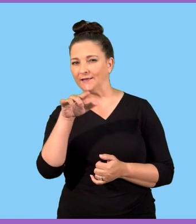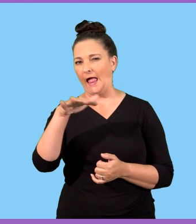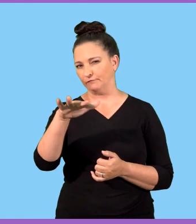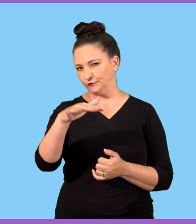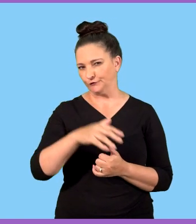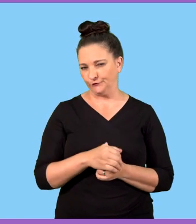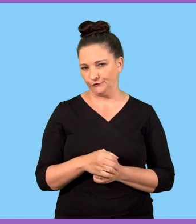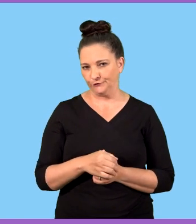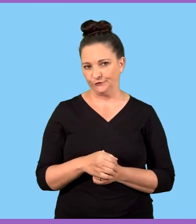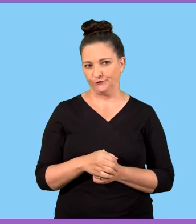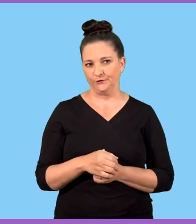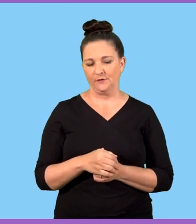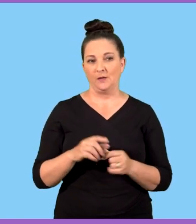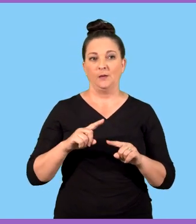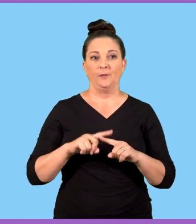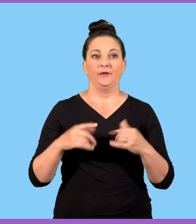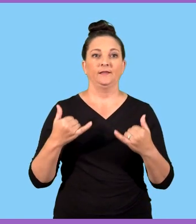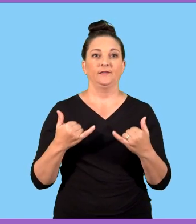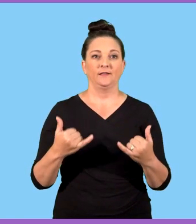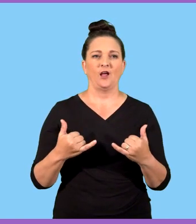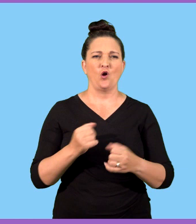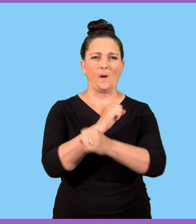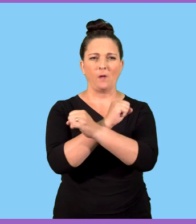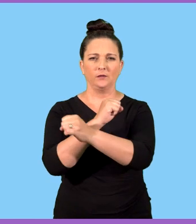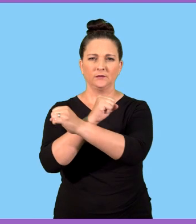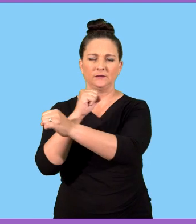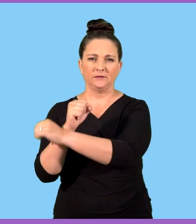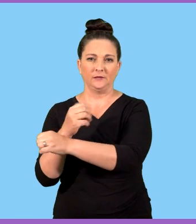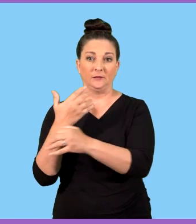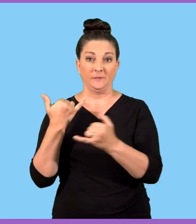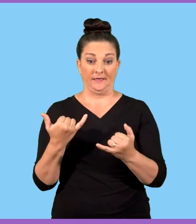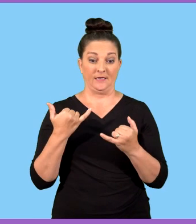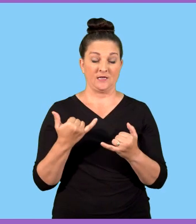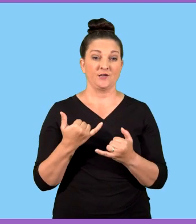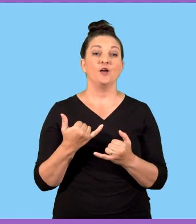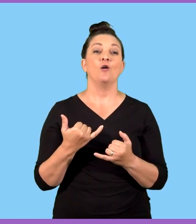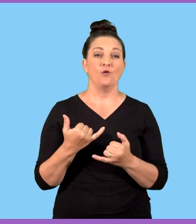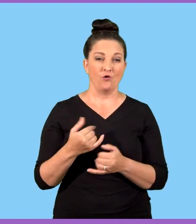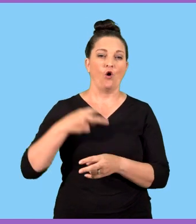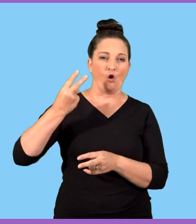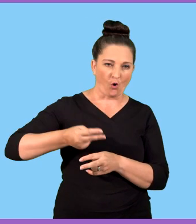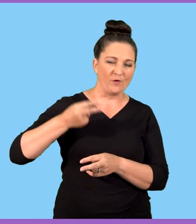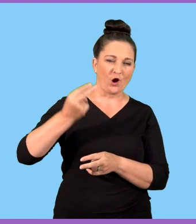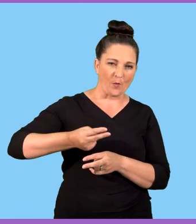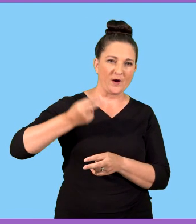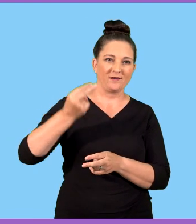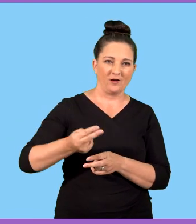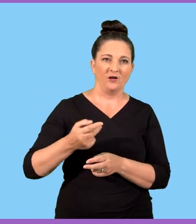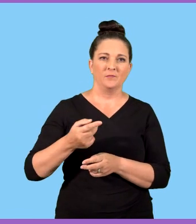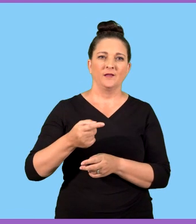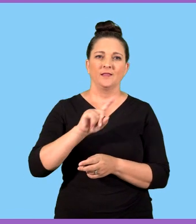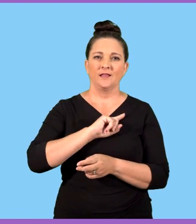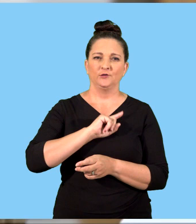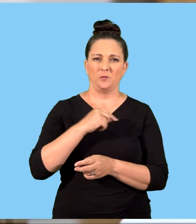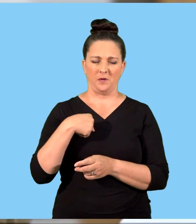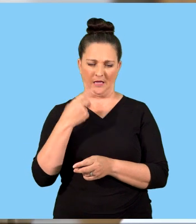one, the common error is not multiplying. And where does that come in? It comes in here. Because I'm dealing with the frequency table,